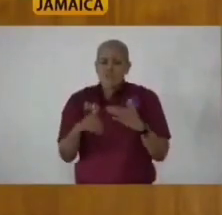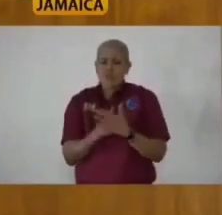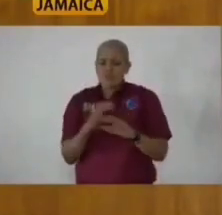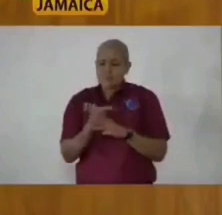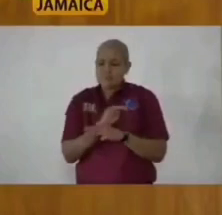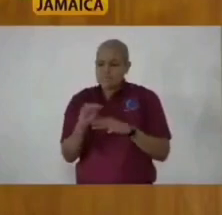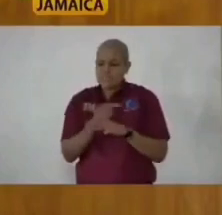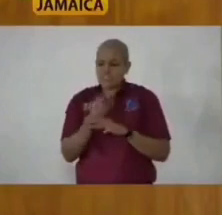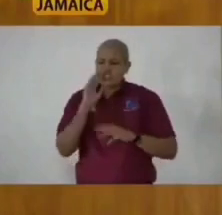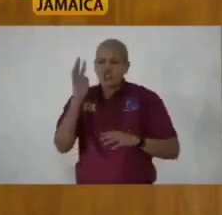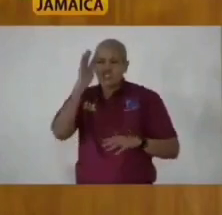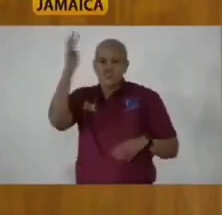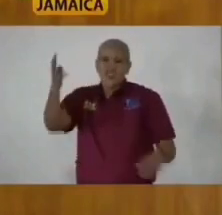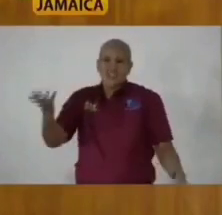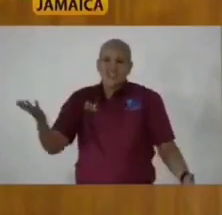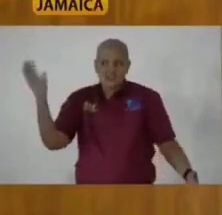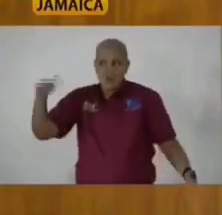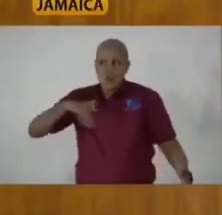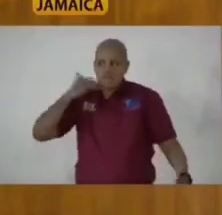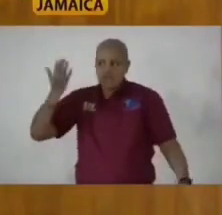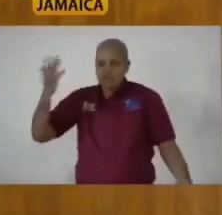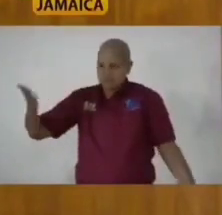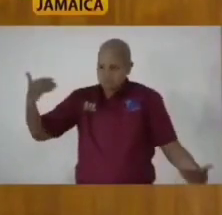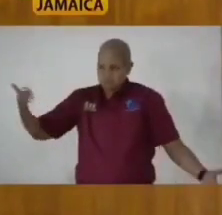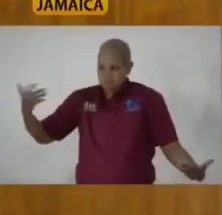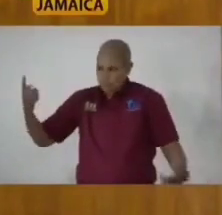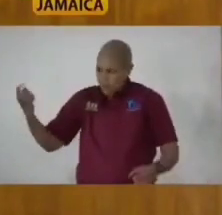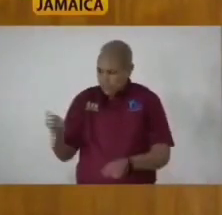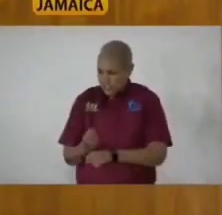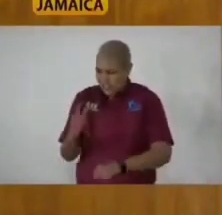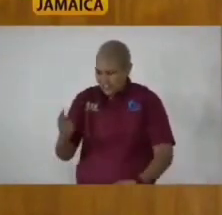ministry was created. So I urge